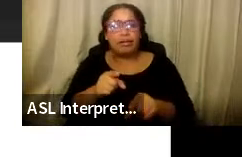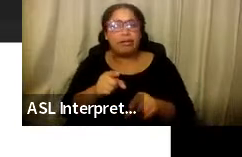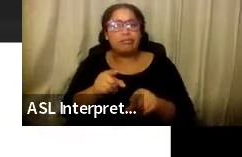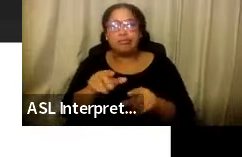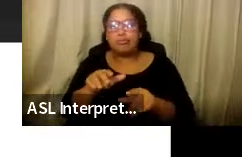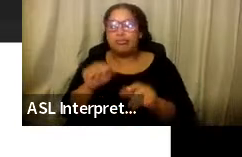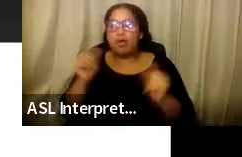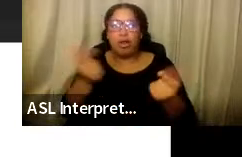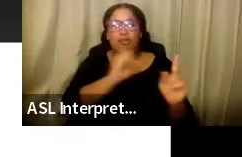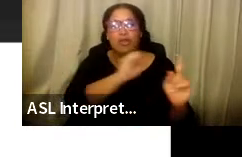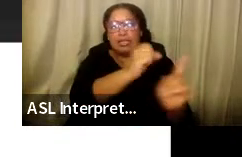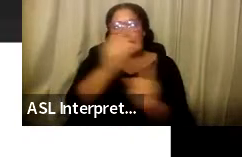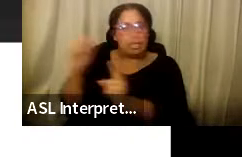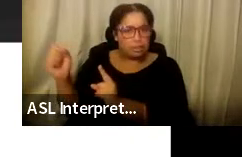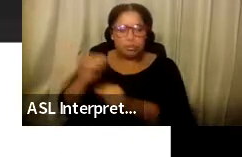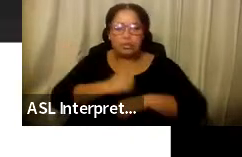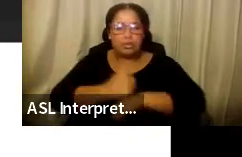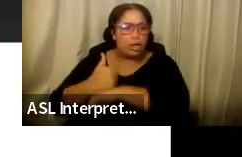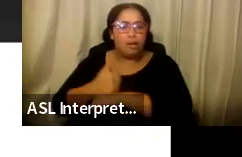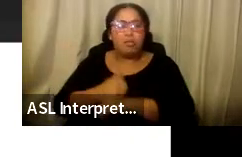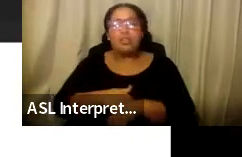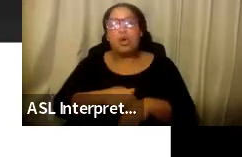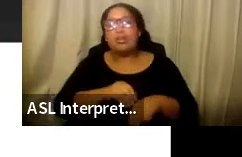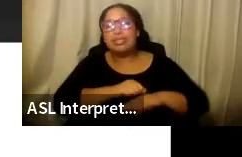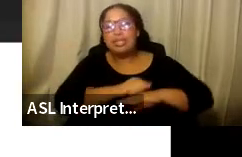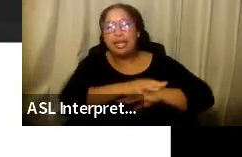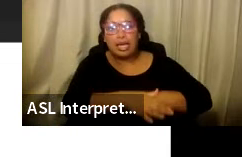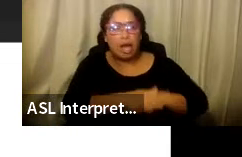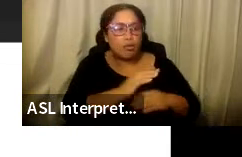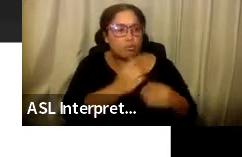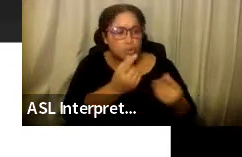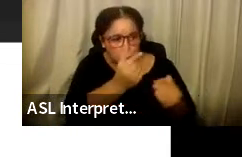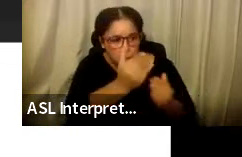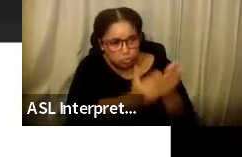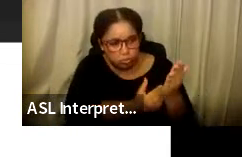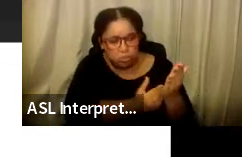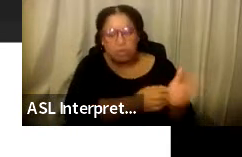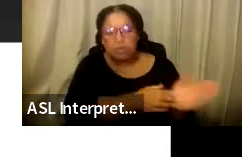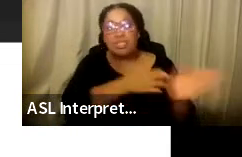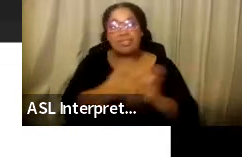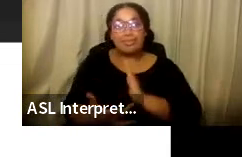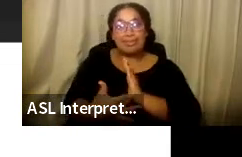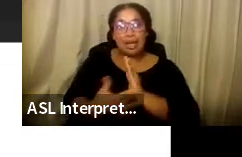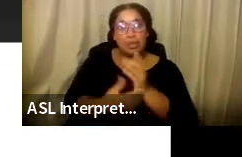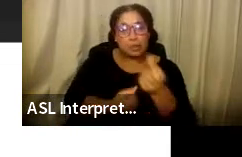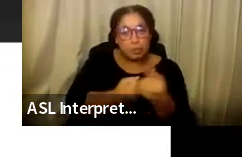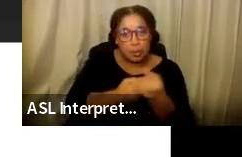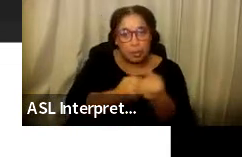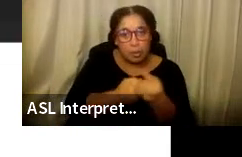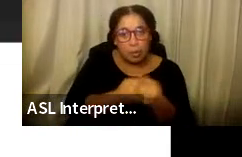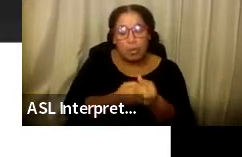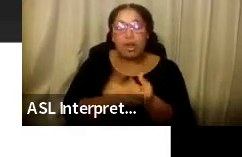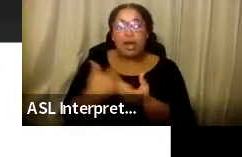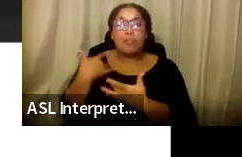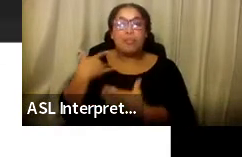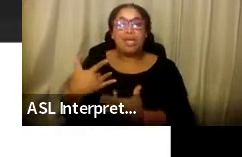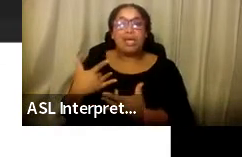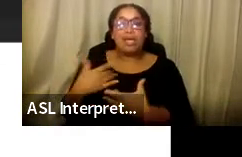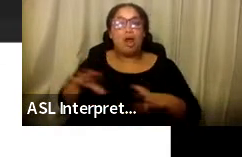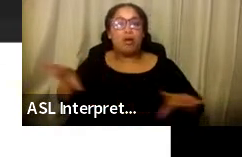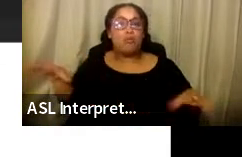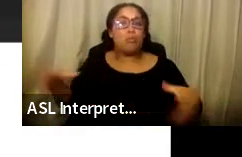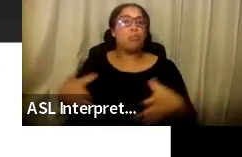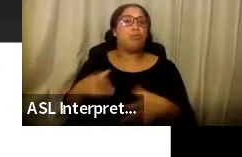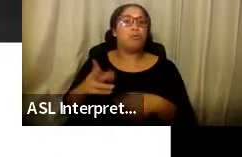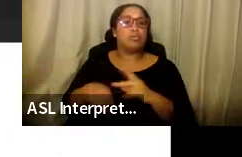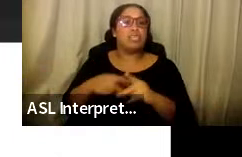guidance, providing technical support to different organizations, and particularly in our congregate settings.